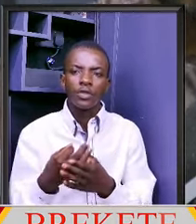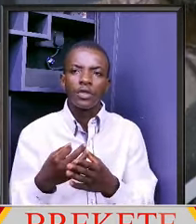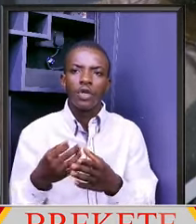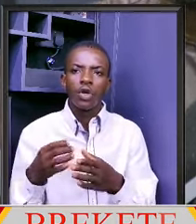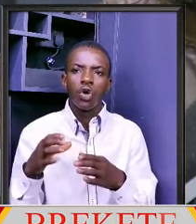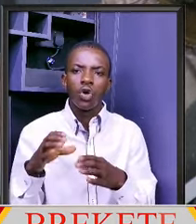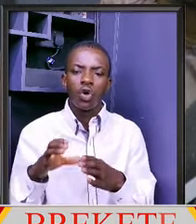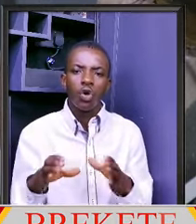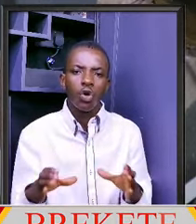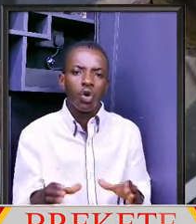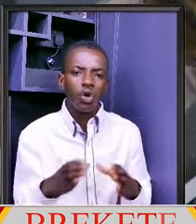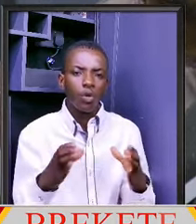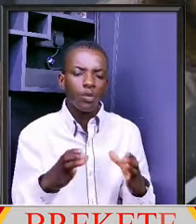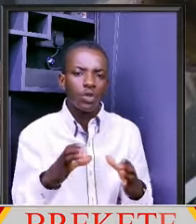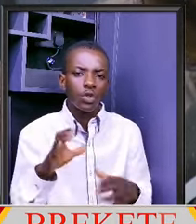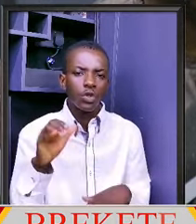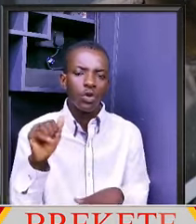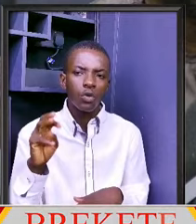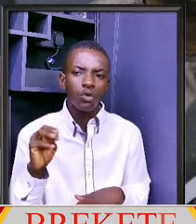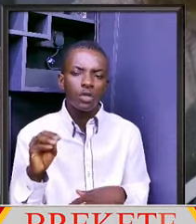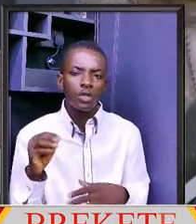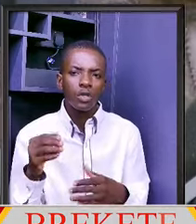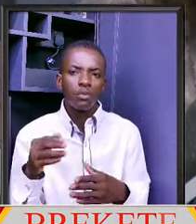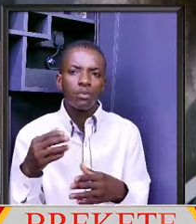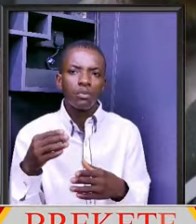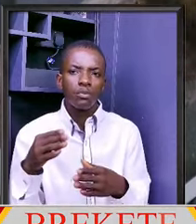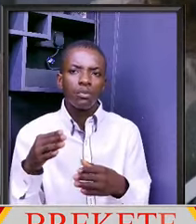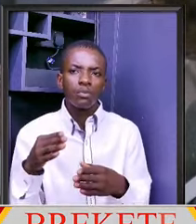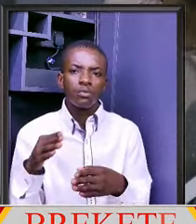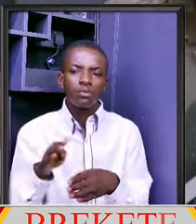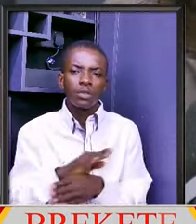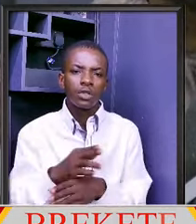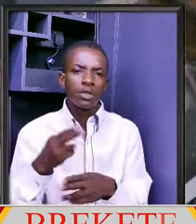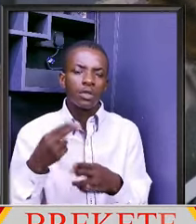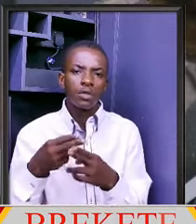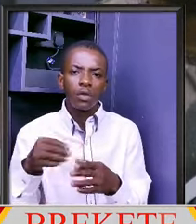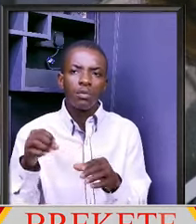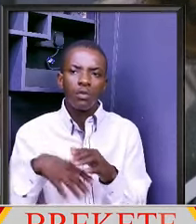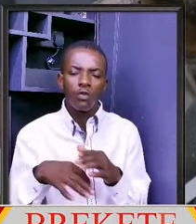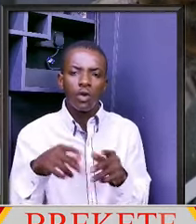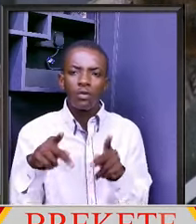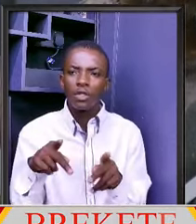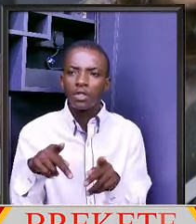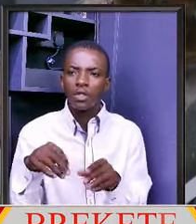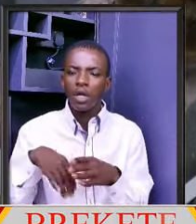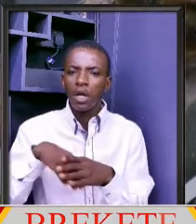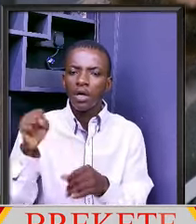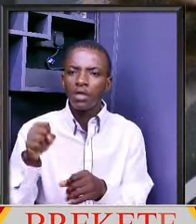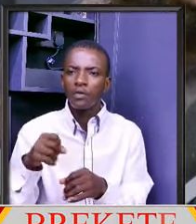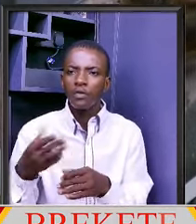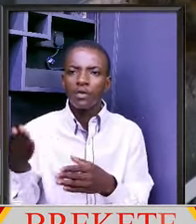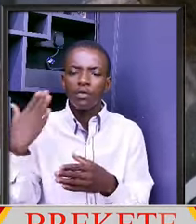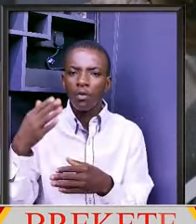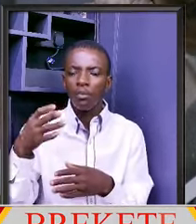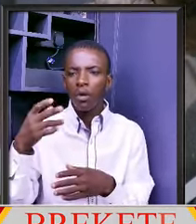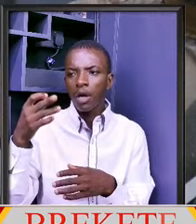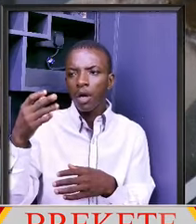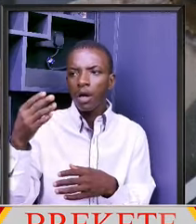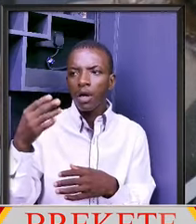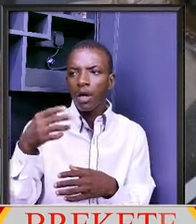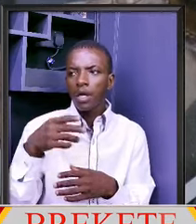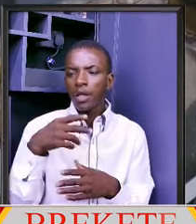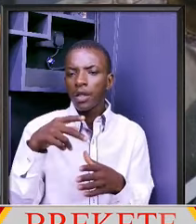corporate company, or business name. They go down profile the person inside out. If na former armed robber, they know. If